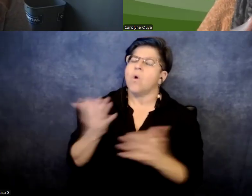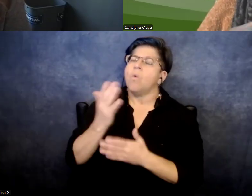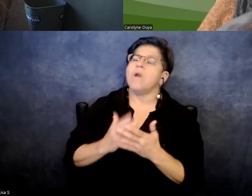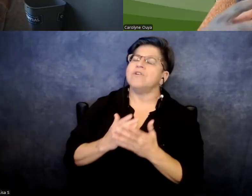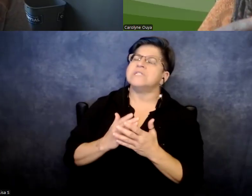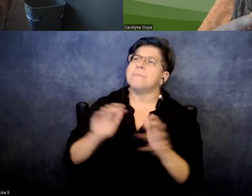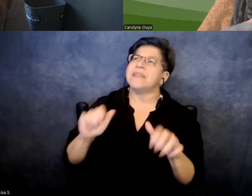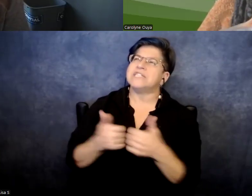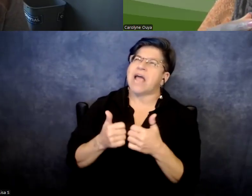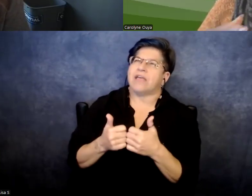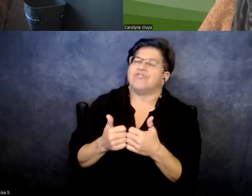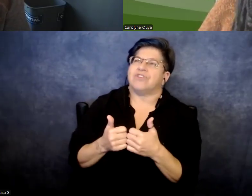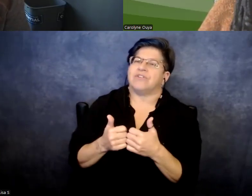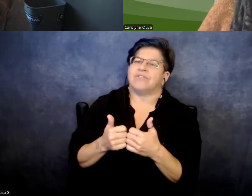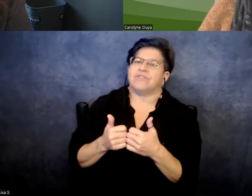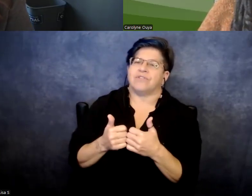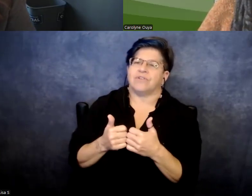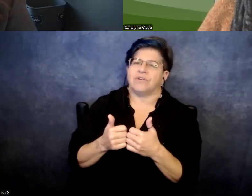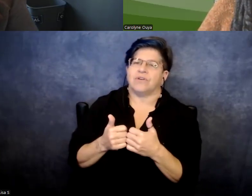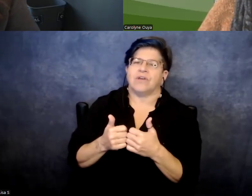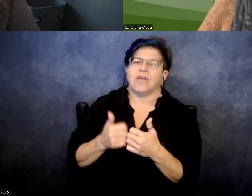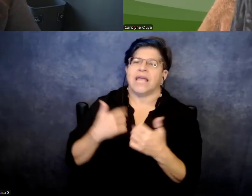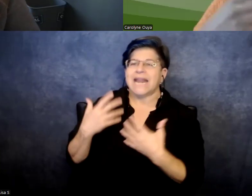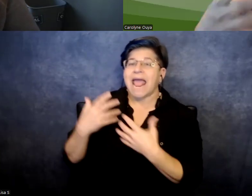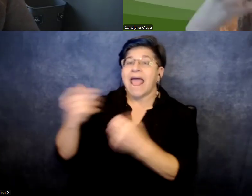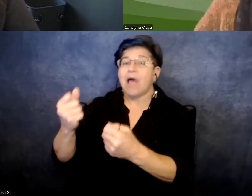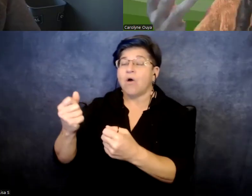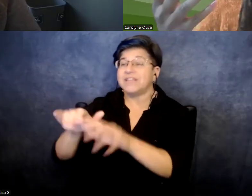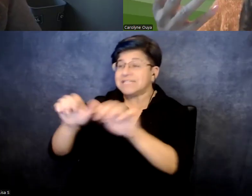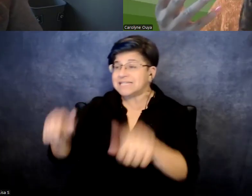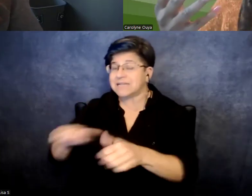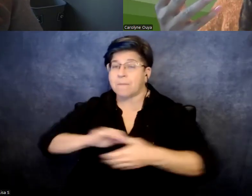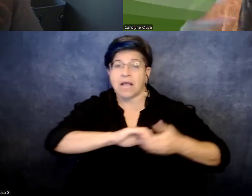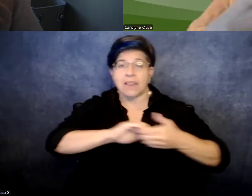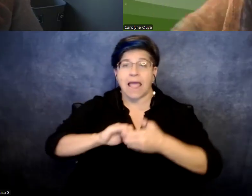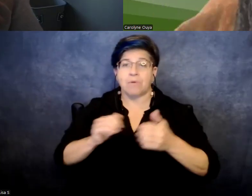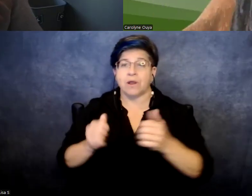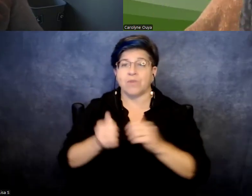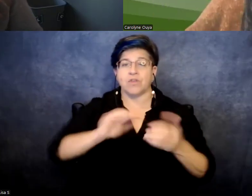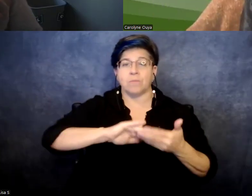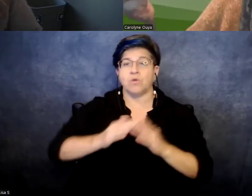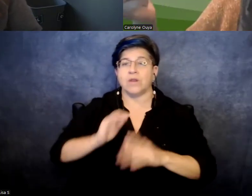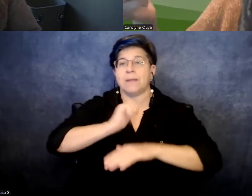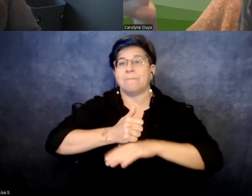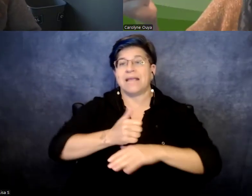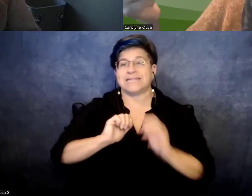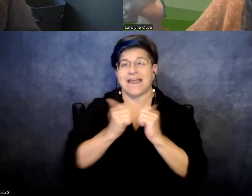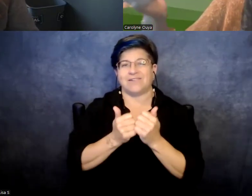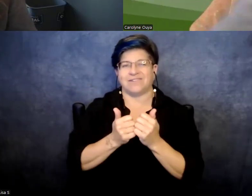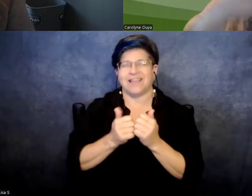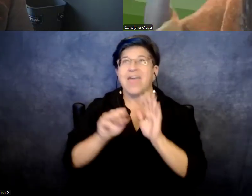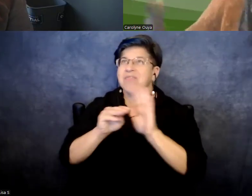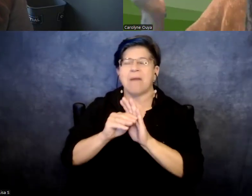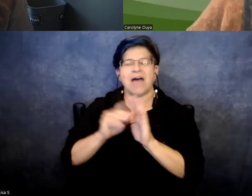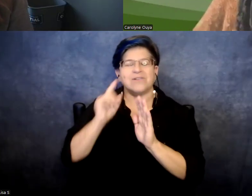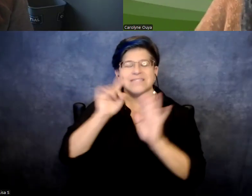challenges, I guess, in a health system collaborating with the community-based agency? So that model sounds great, but we Yeah. know that sometimes these are two different systems,